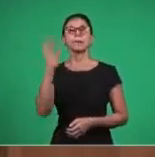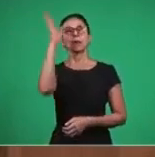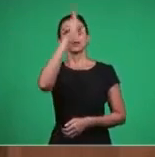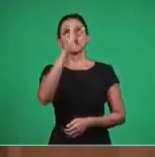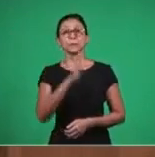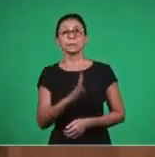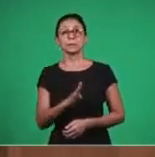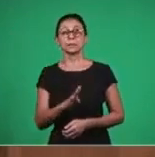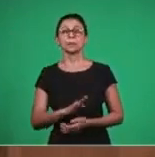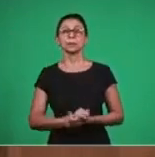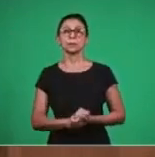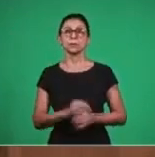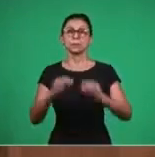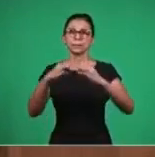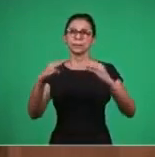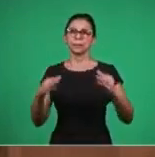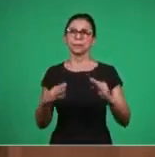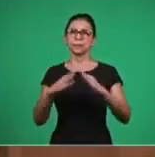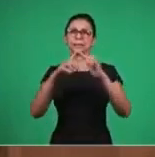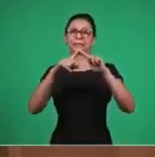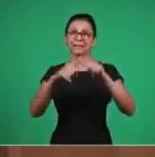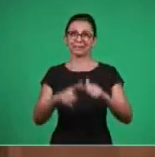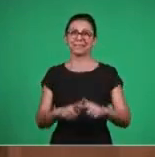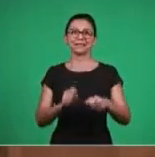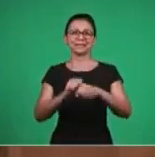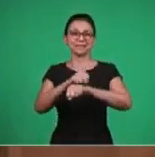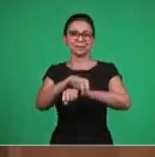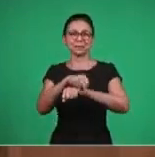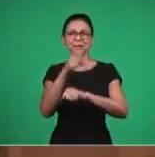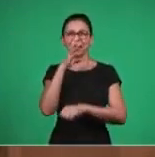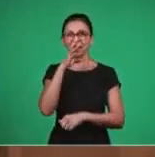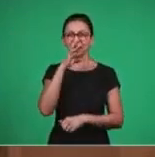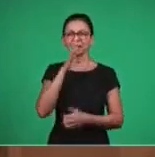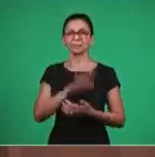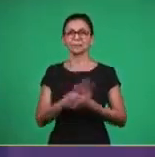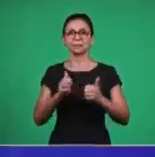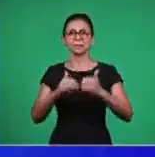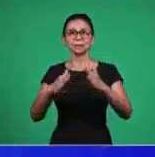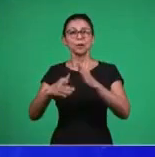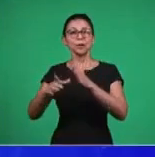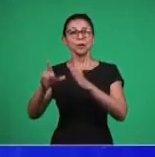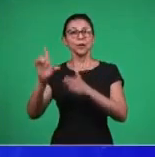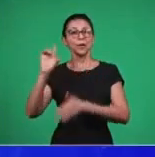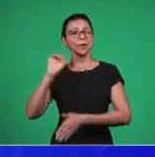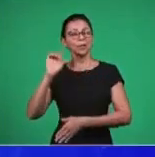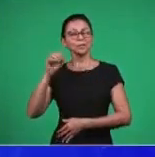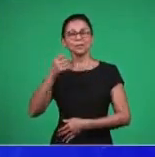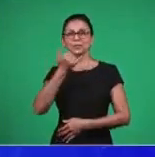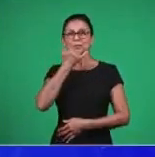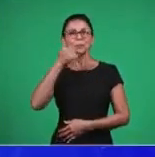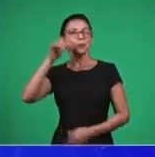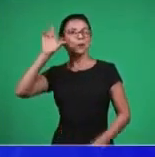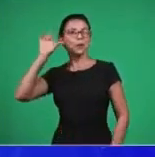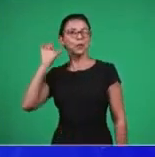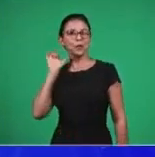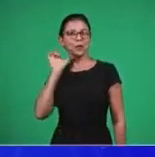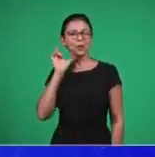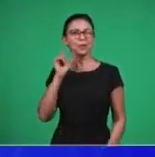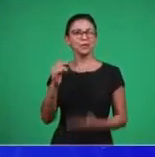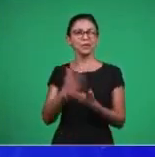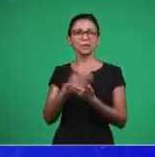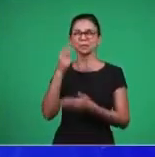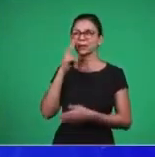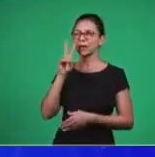And also abroad, and the churches and seminars, they receive a seminar beginners that took place